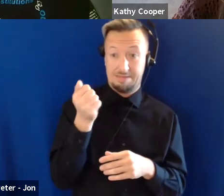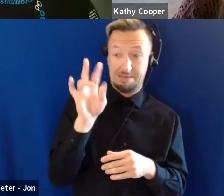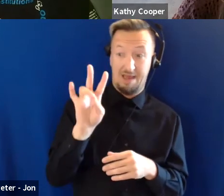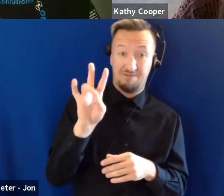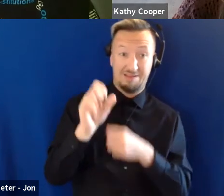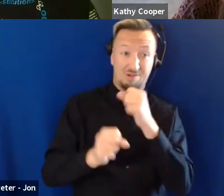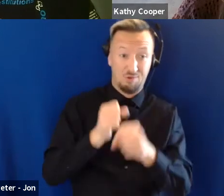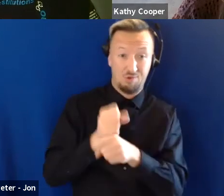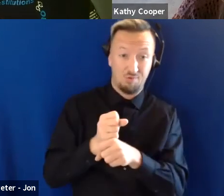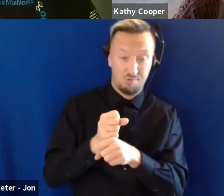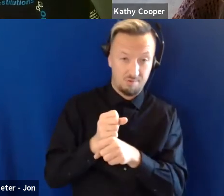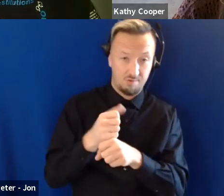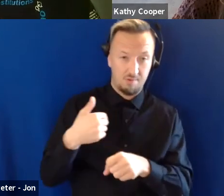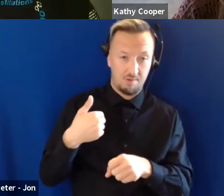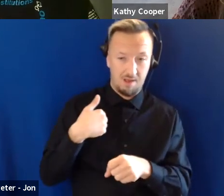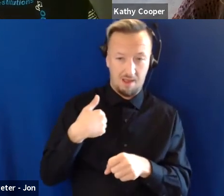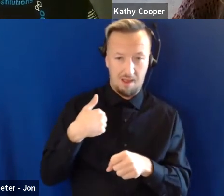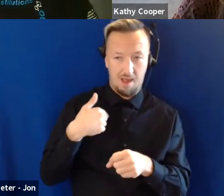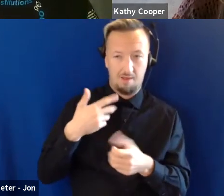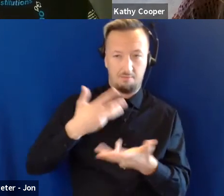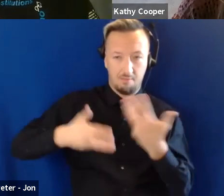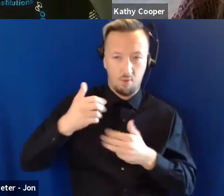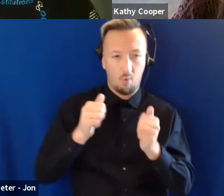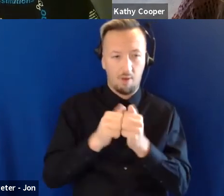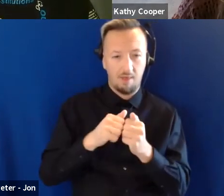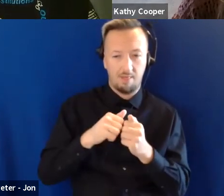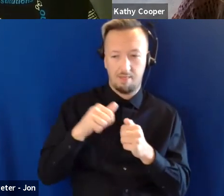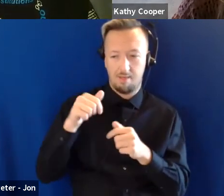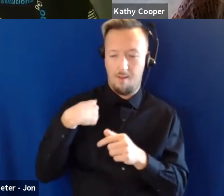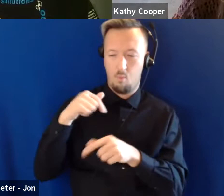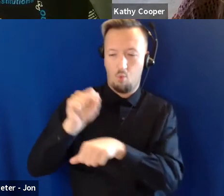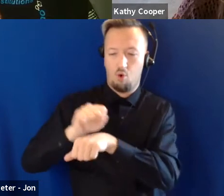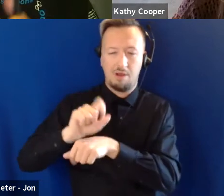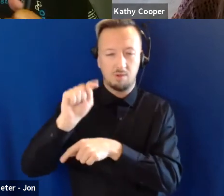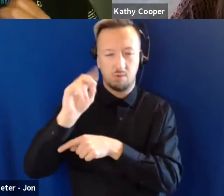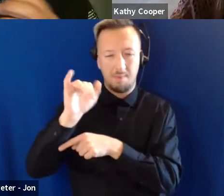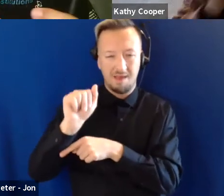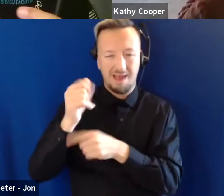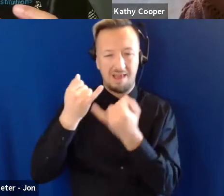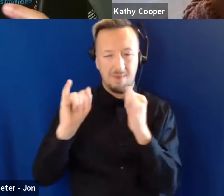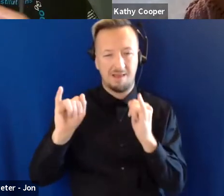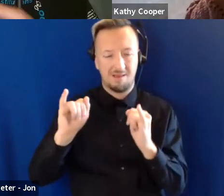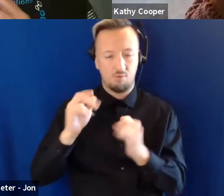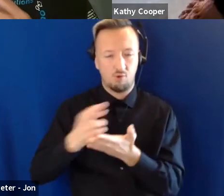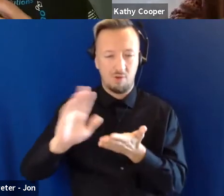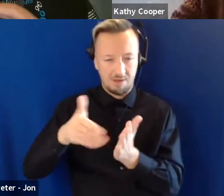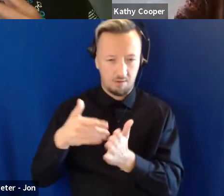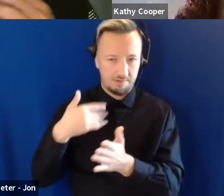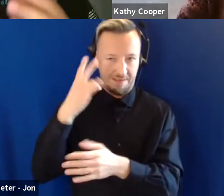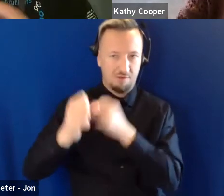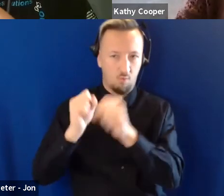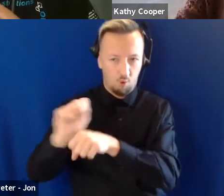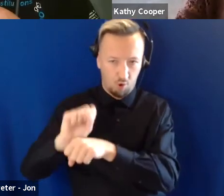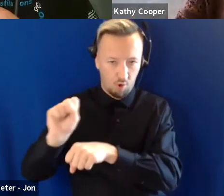I've been hanging around Topeka Independent Living Resource Center. And, for years, I was the person who